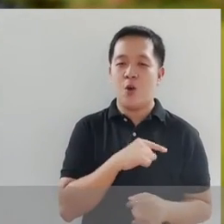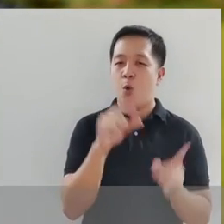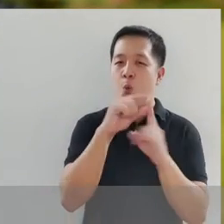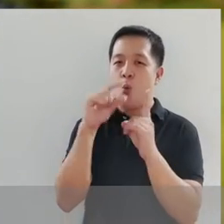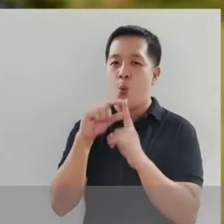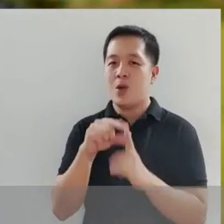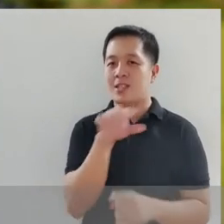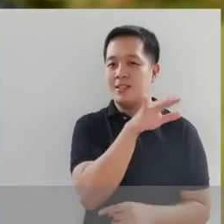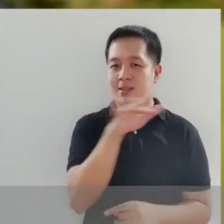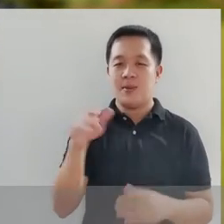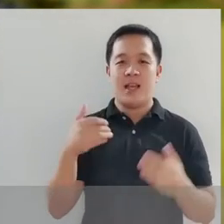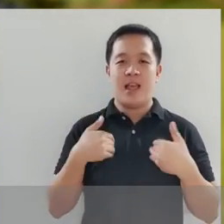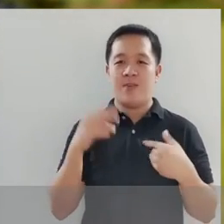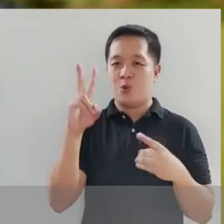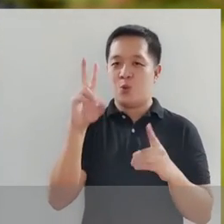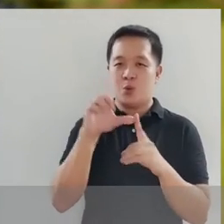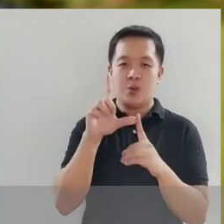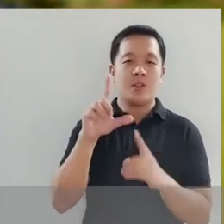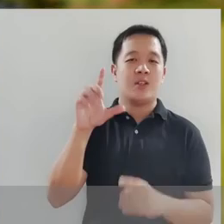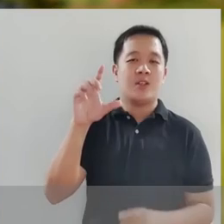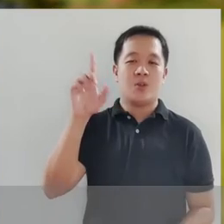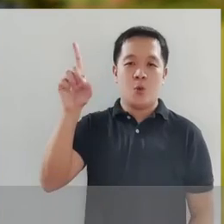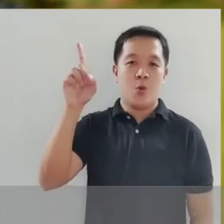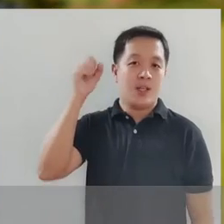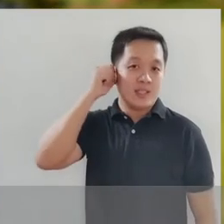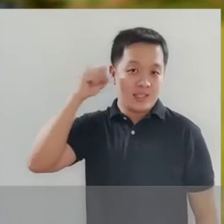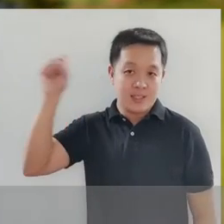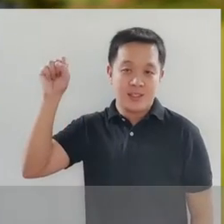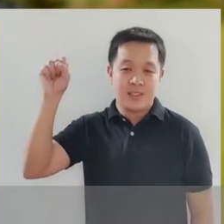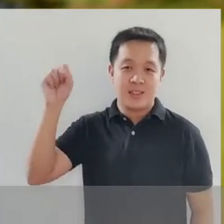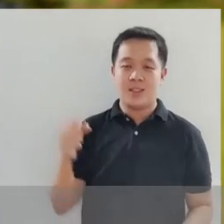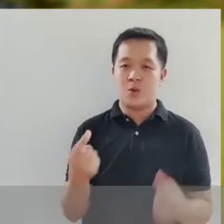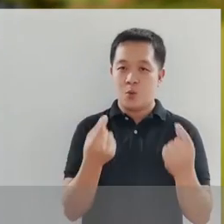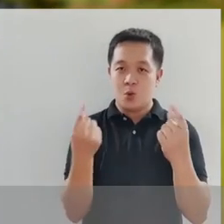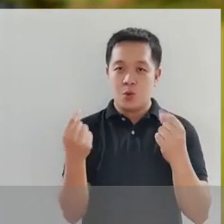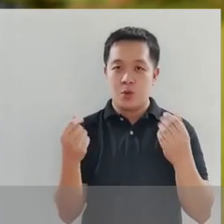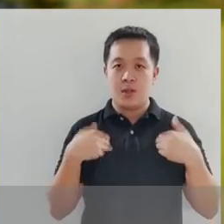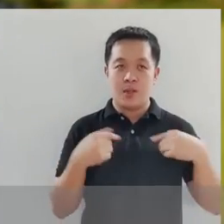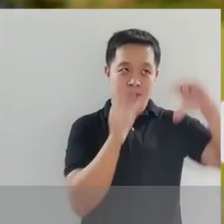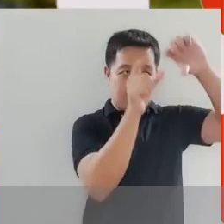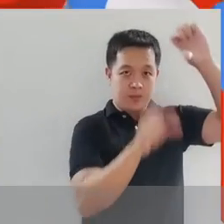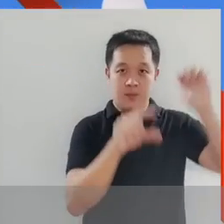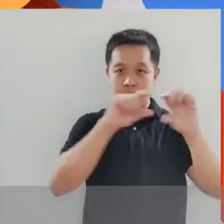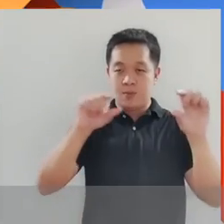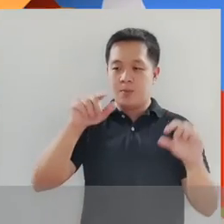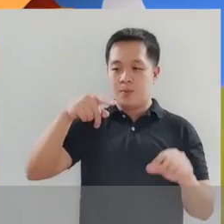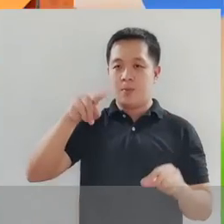spell out some words with consonant digraphs using a crossword puzzle.